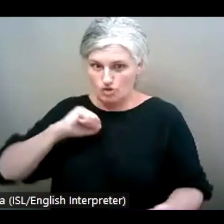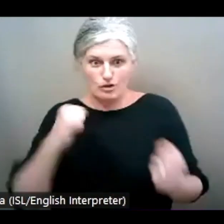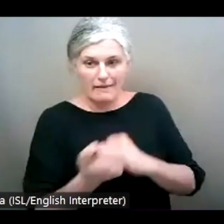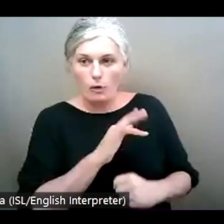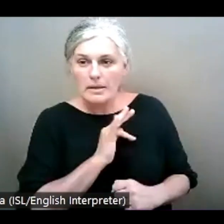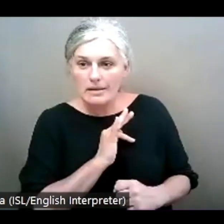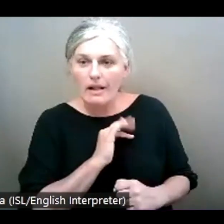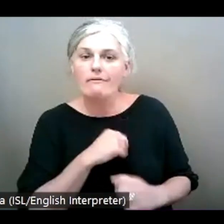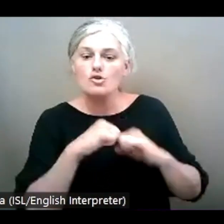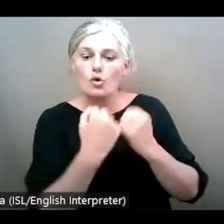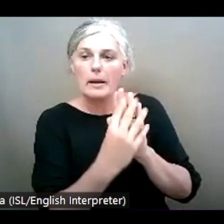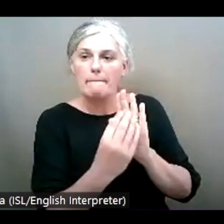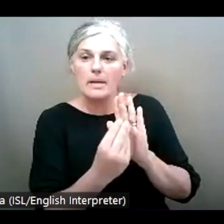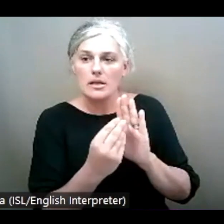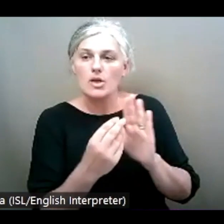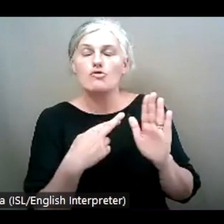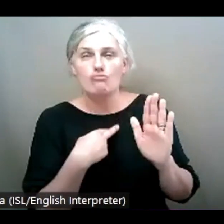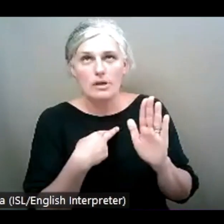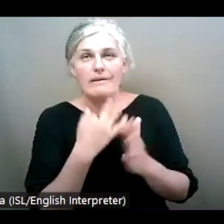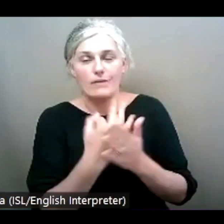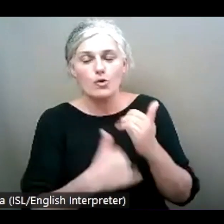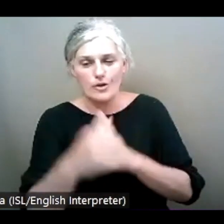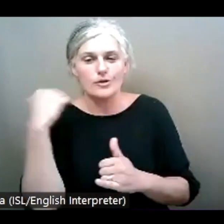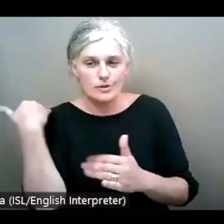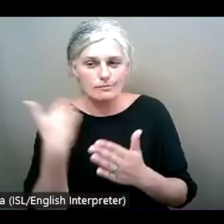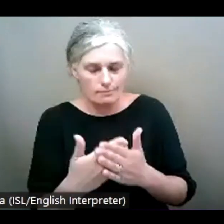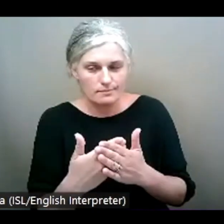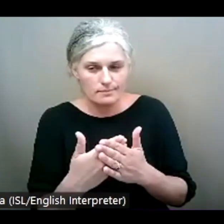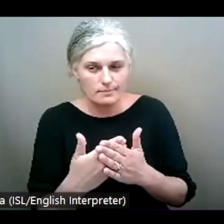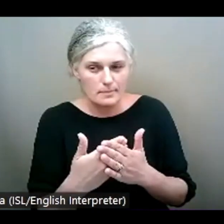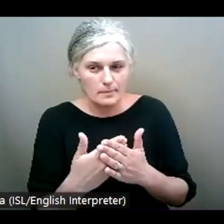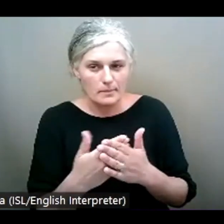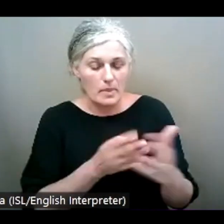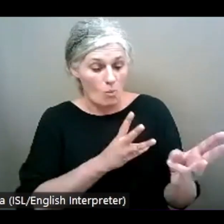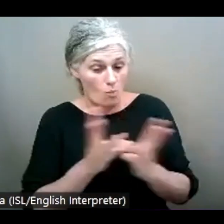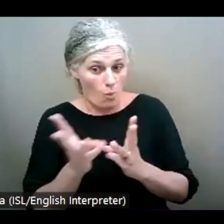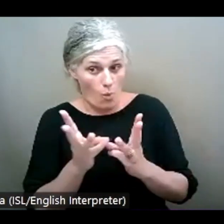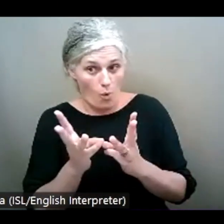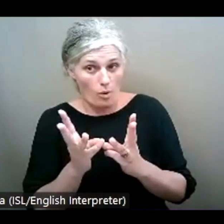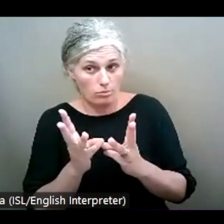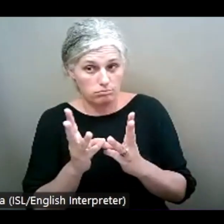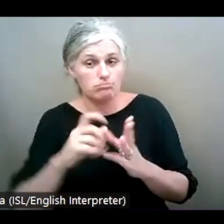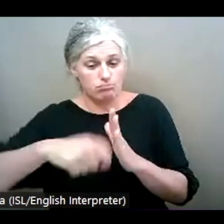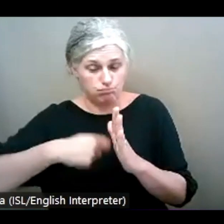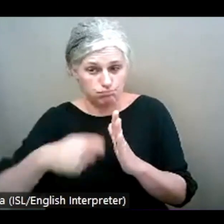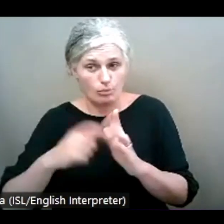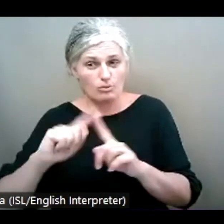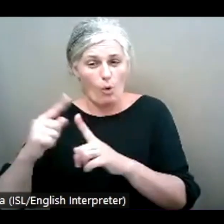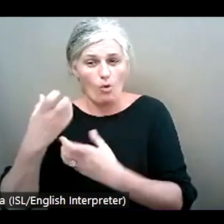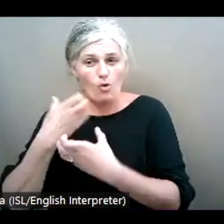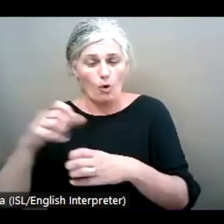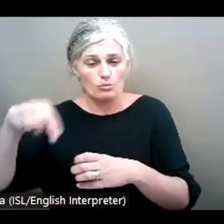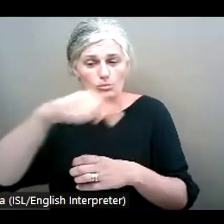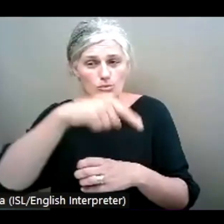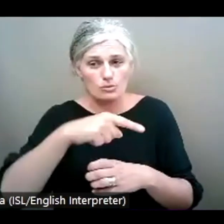social model is genuinely in the last few years. The work that we did on the project on the border counties, the